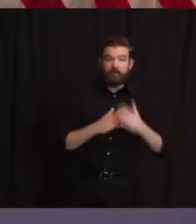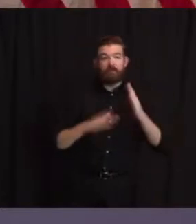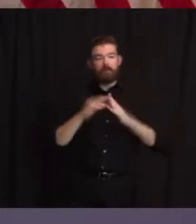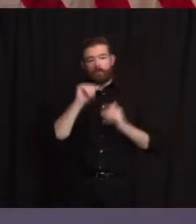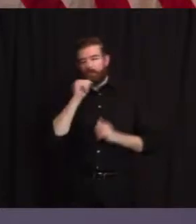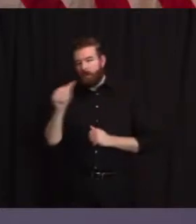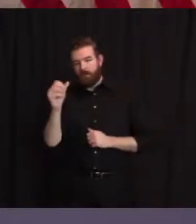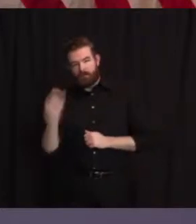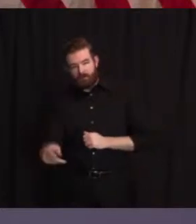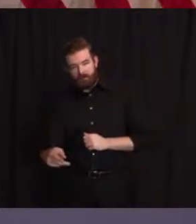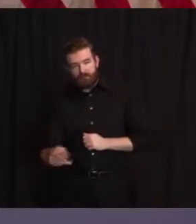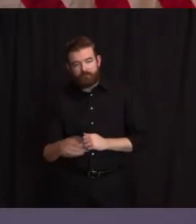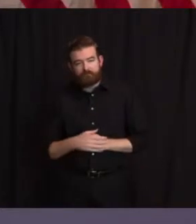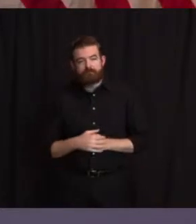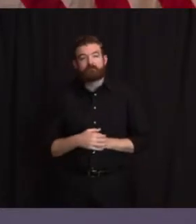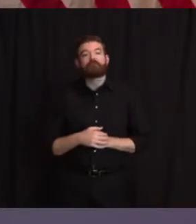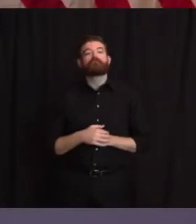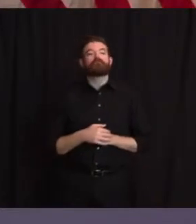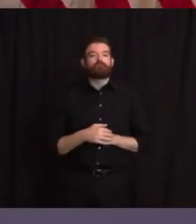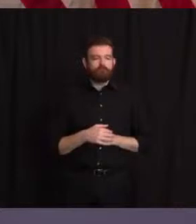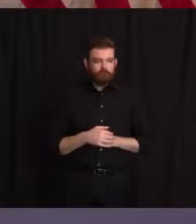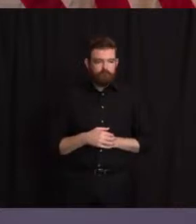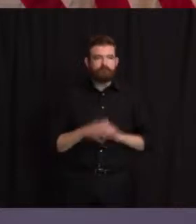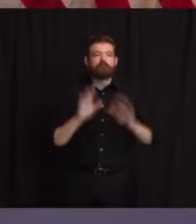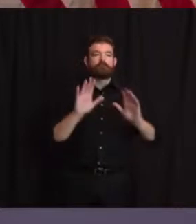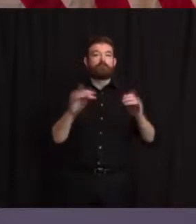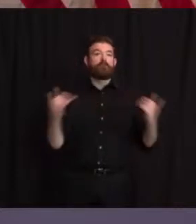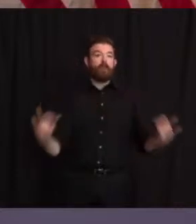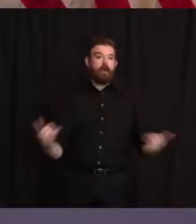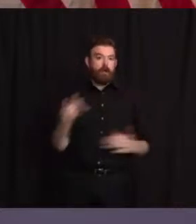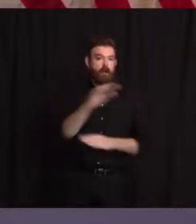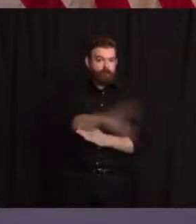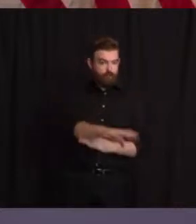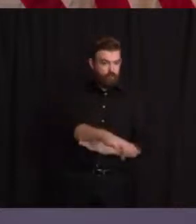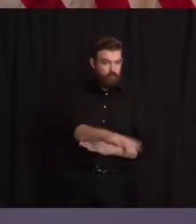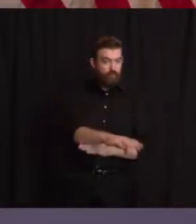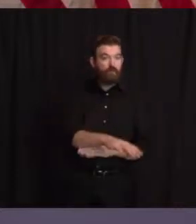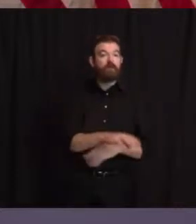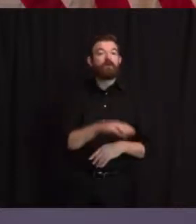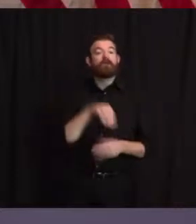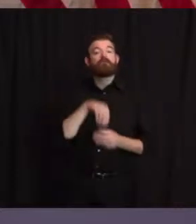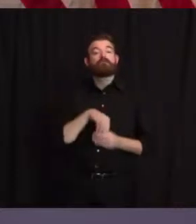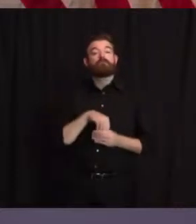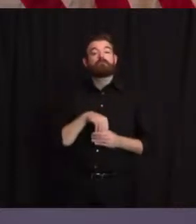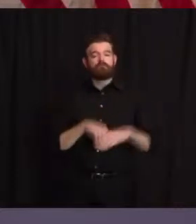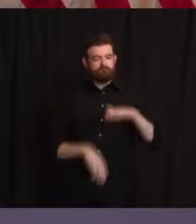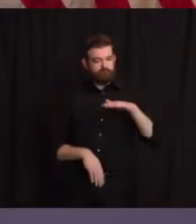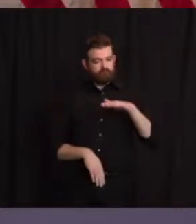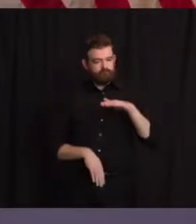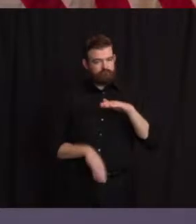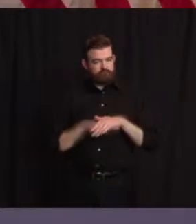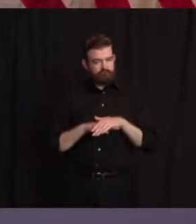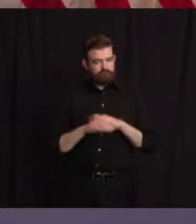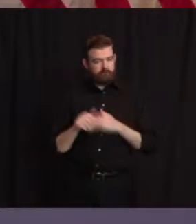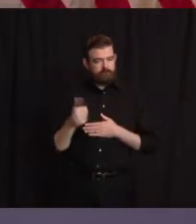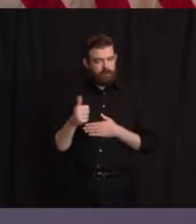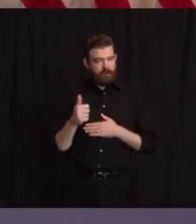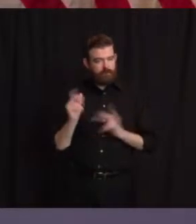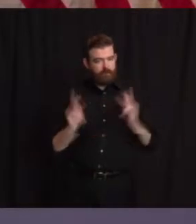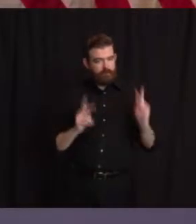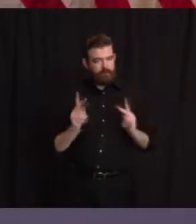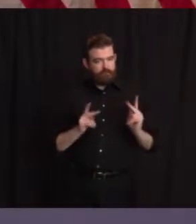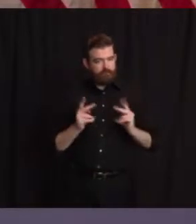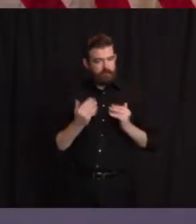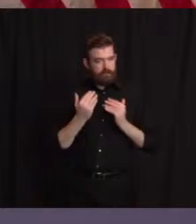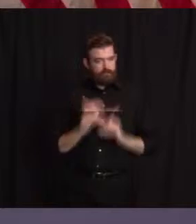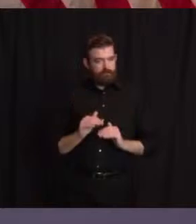now officially afternoon, but secondly, the indoor restriction remains at 10, and I should have said that. What we lifted today is outdoors. But technically, like 2